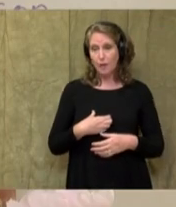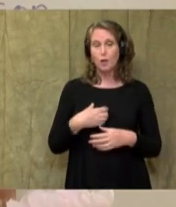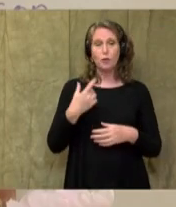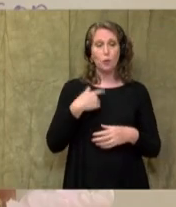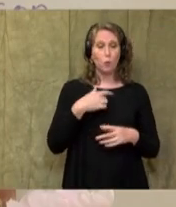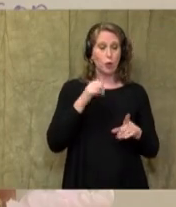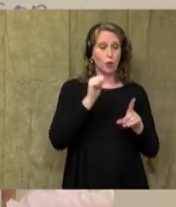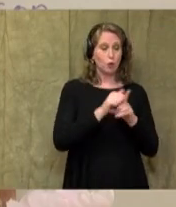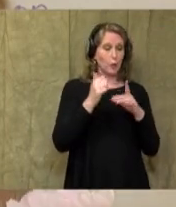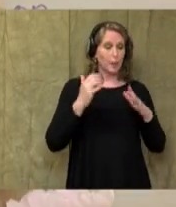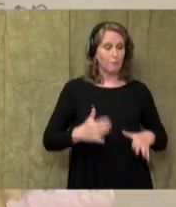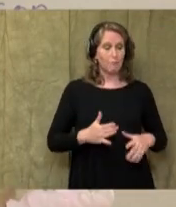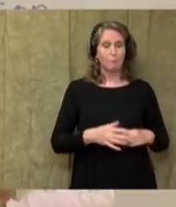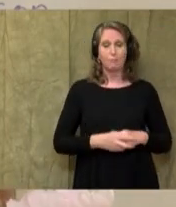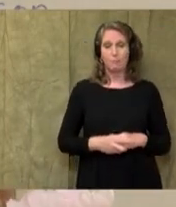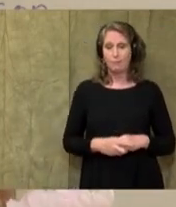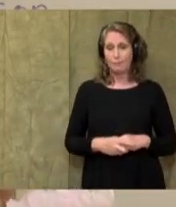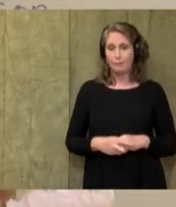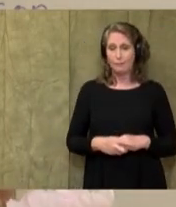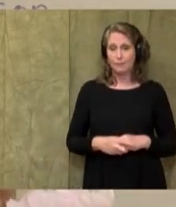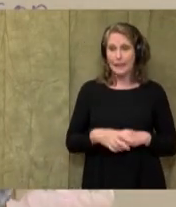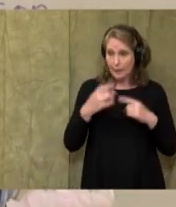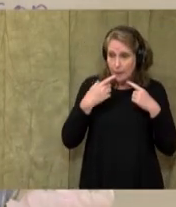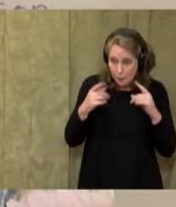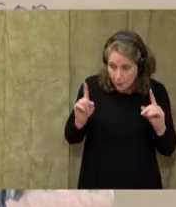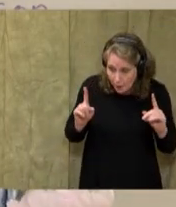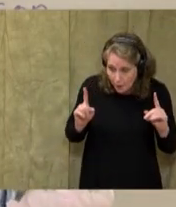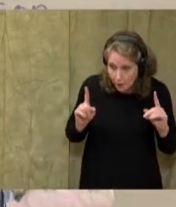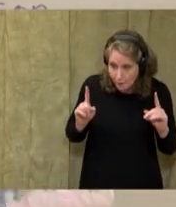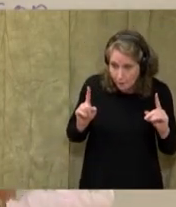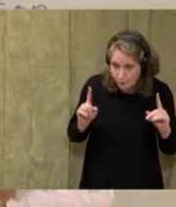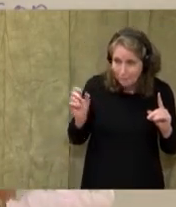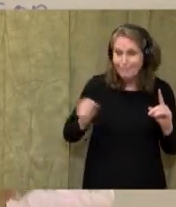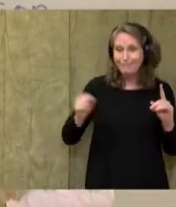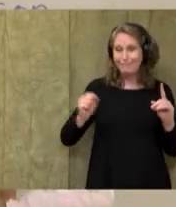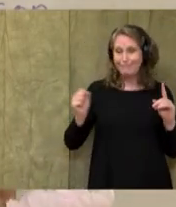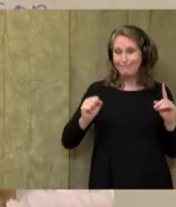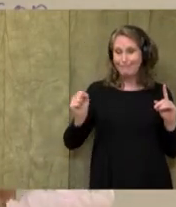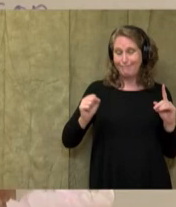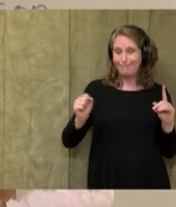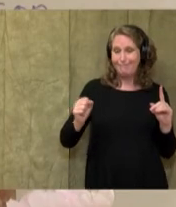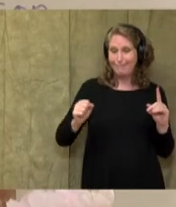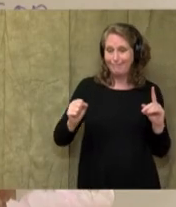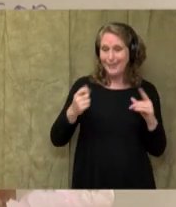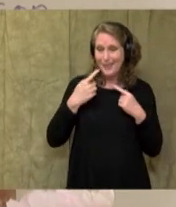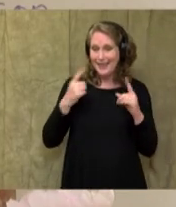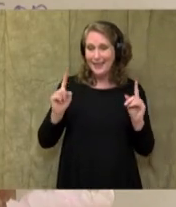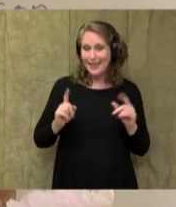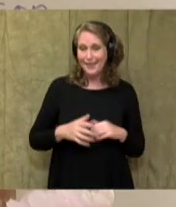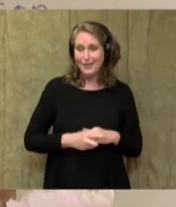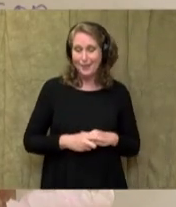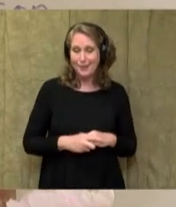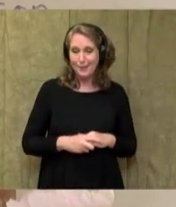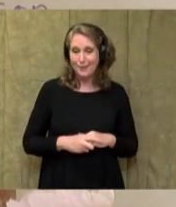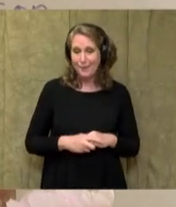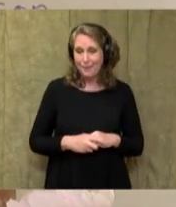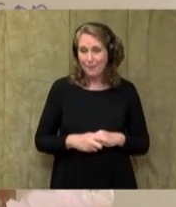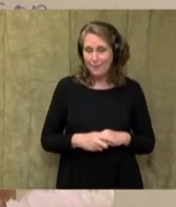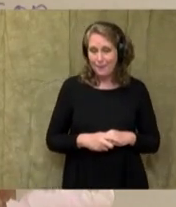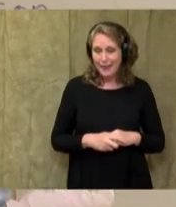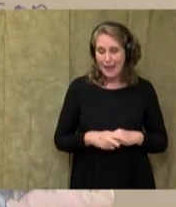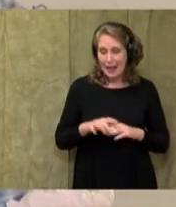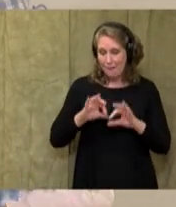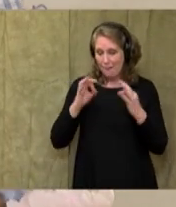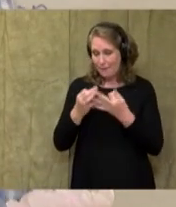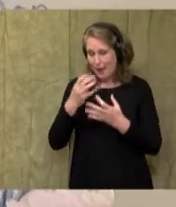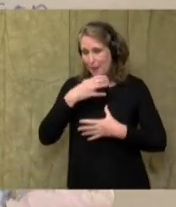be tricksters. And did it work out for them? Yeah, it did. All right, so they're